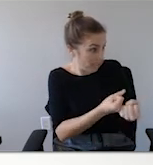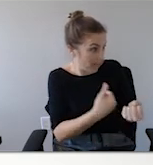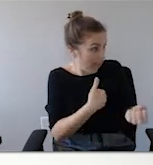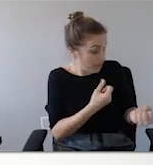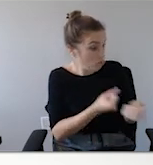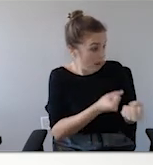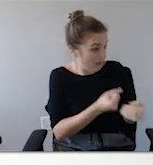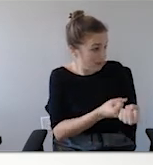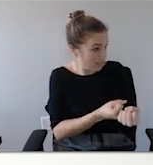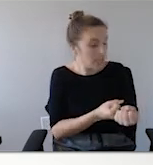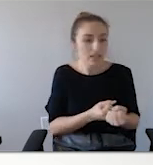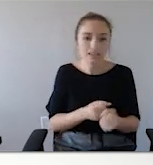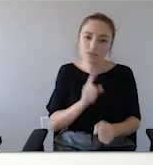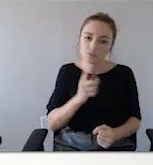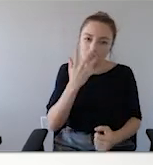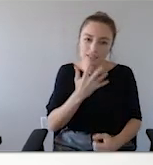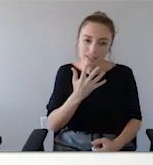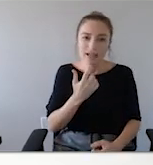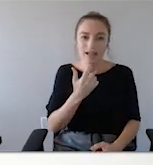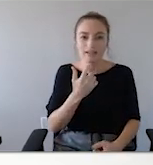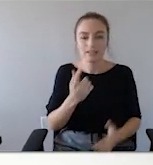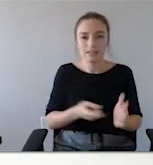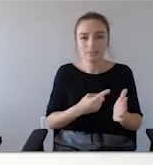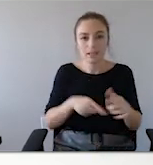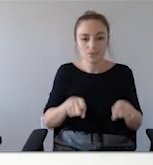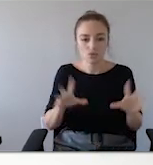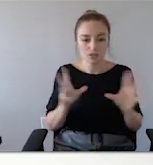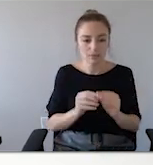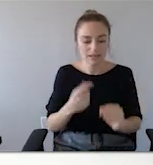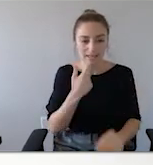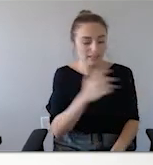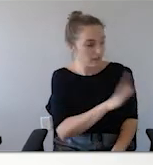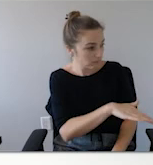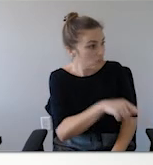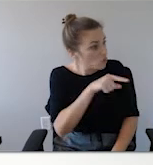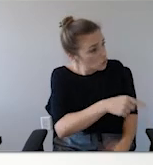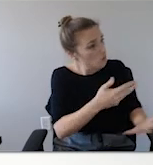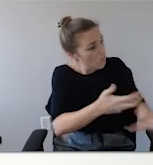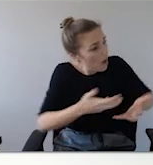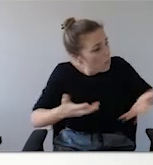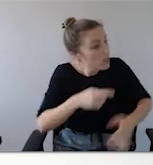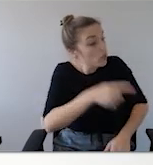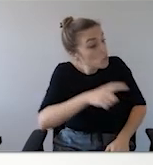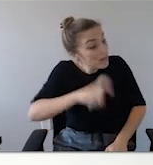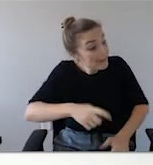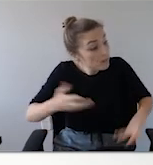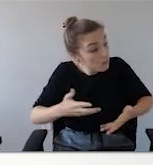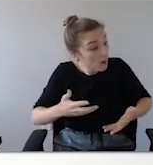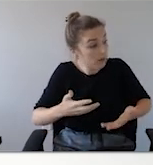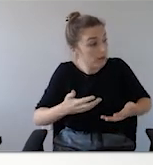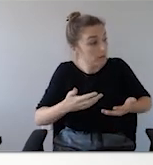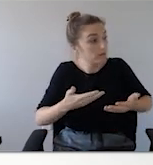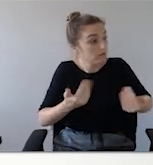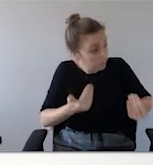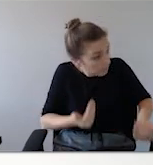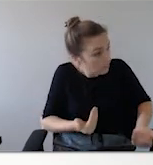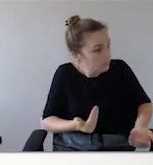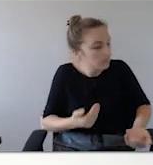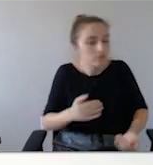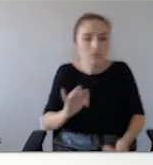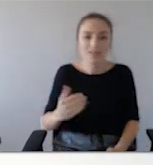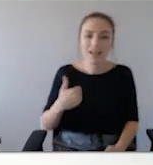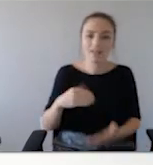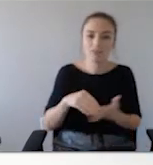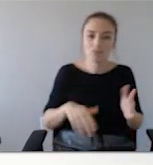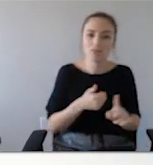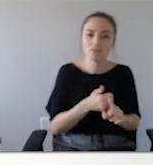go, what do you want? What do you need? And, you know, if I have a student that doesn't verbally communicate, I have a